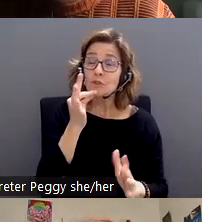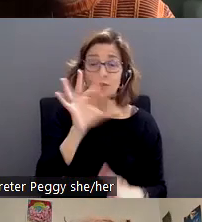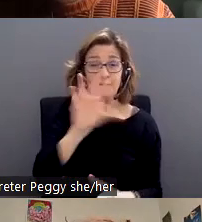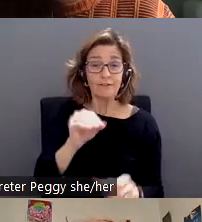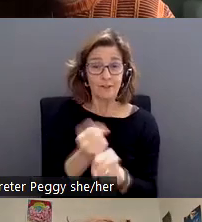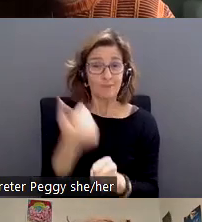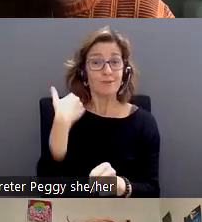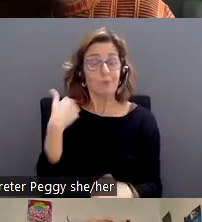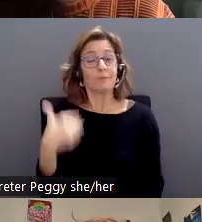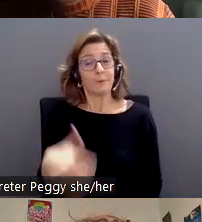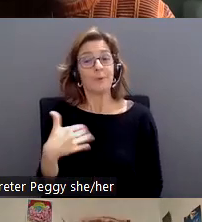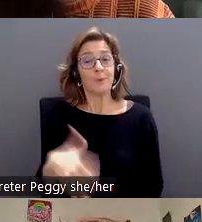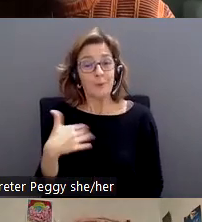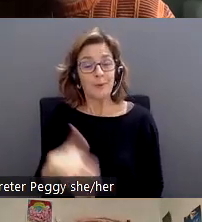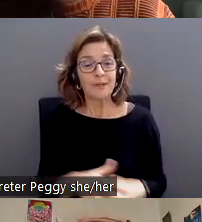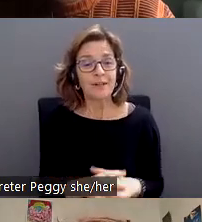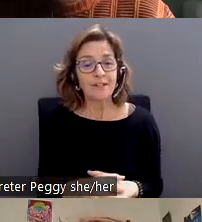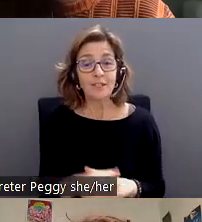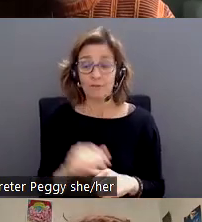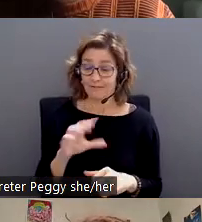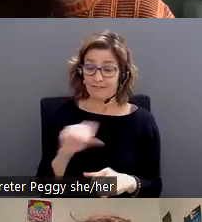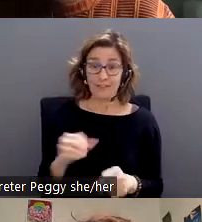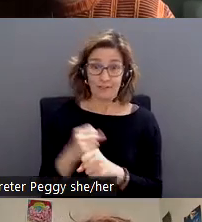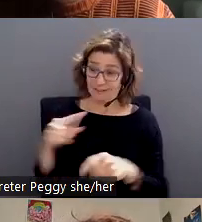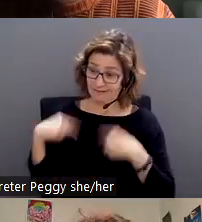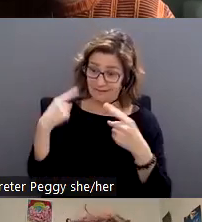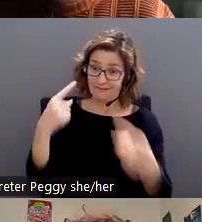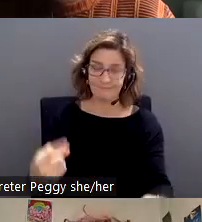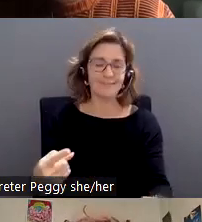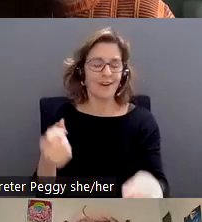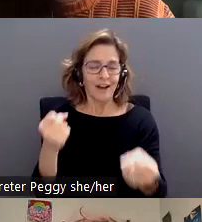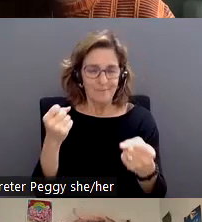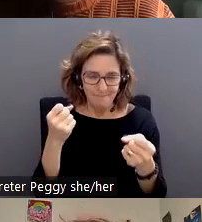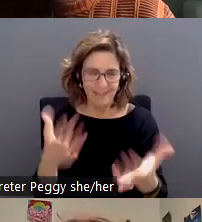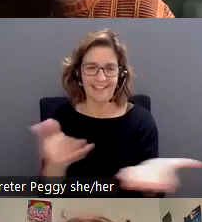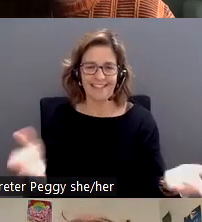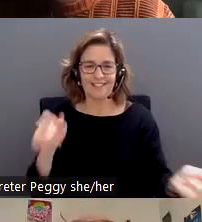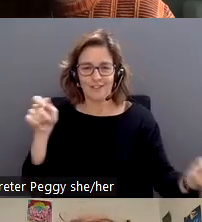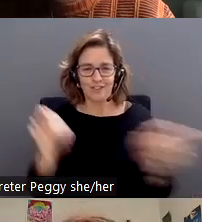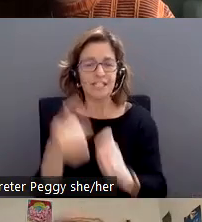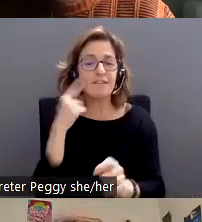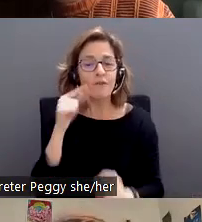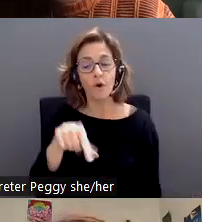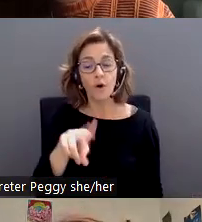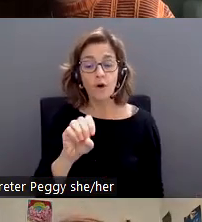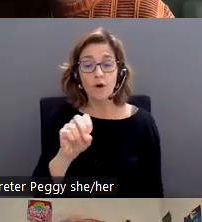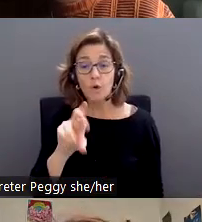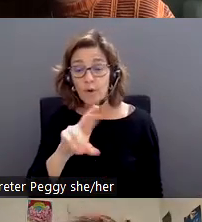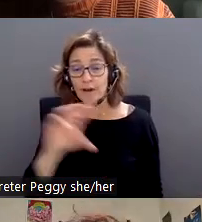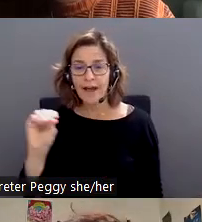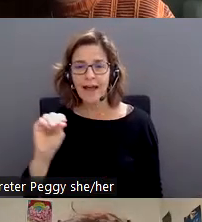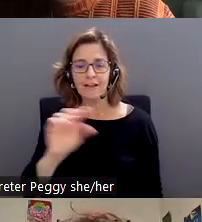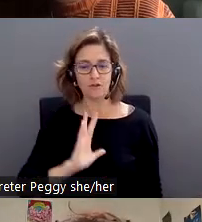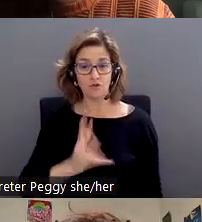time, lots has changed in the landscape of queer and trans inclusion, two-spirit queer and trans